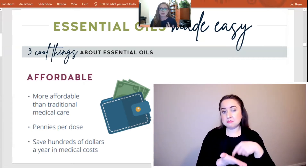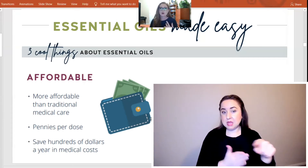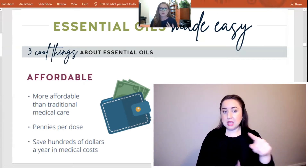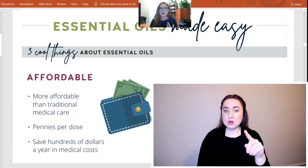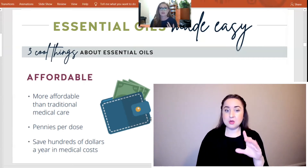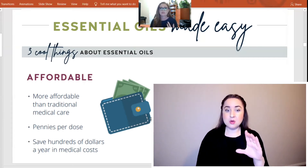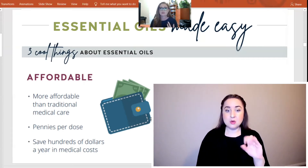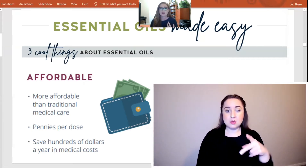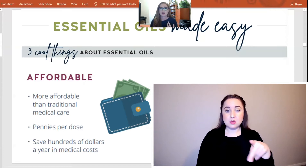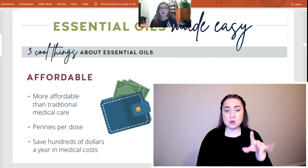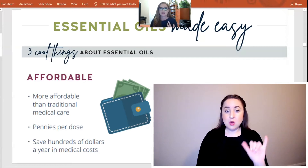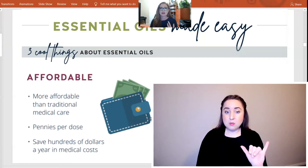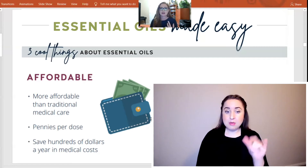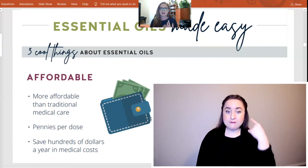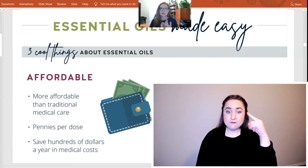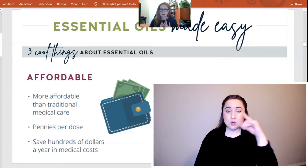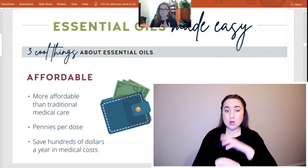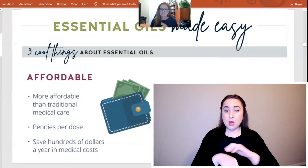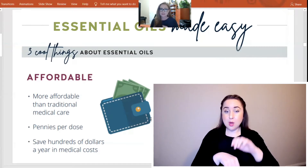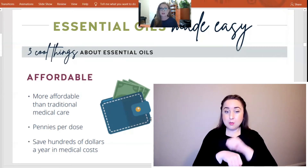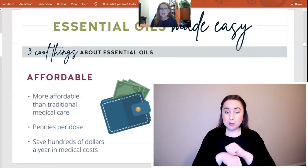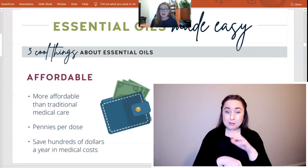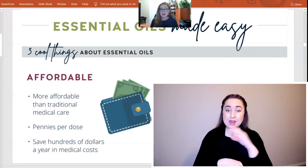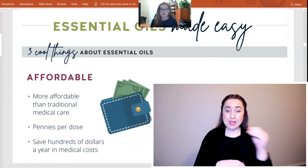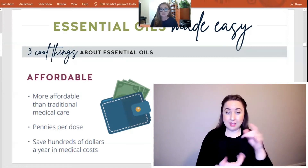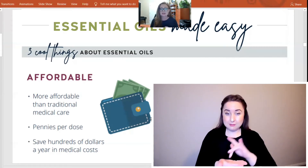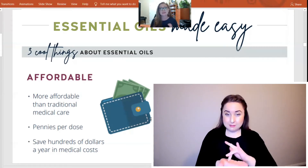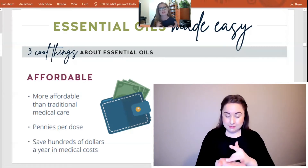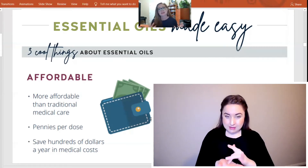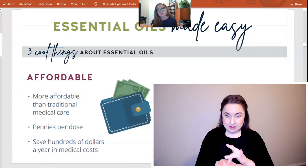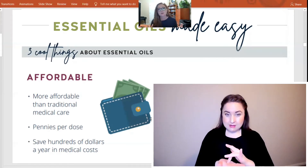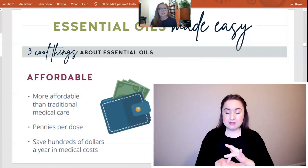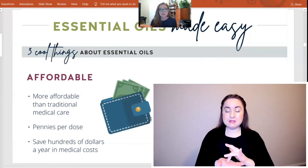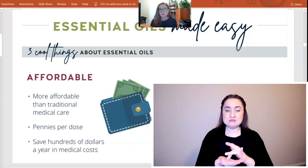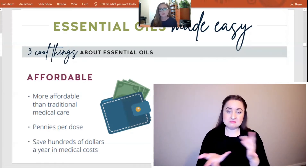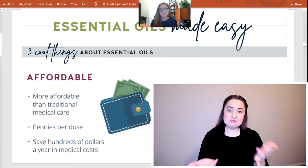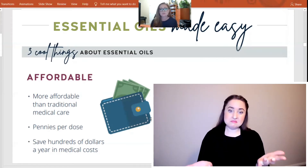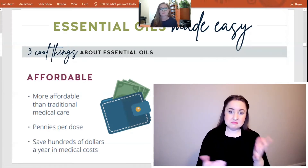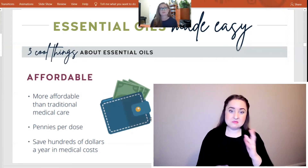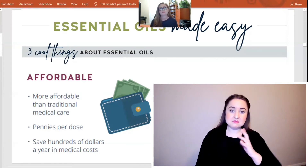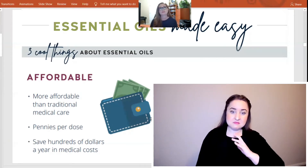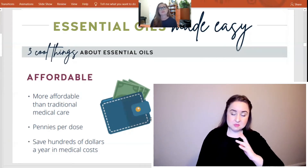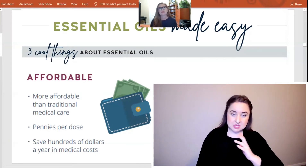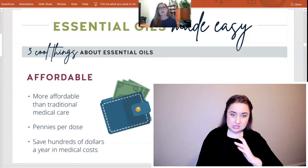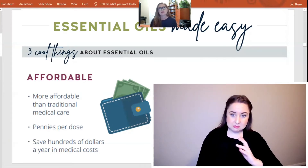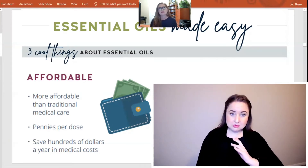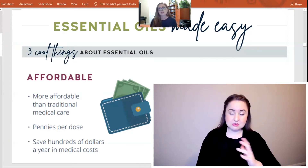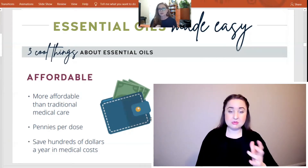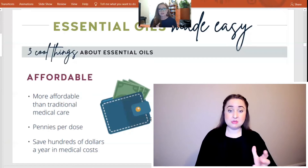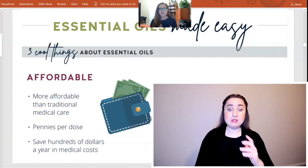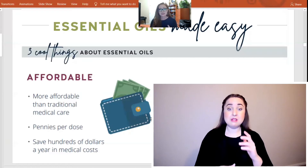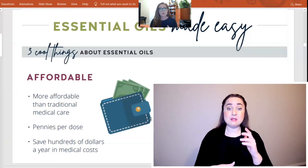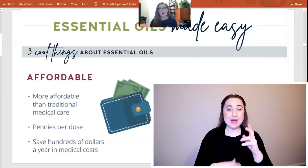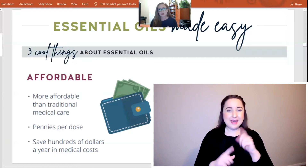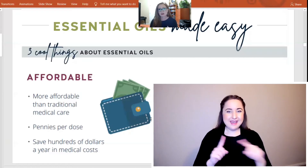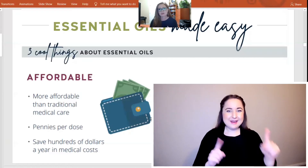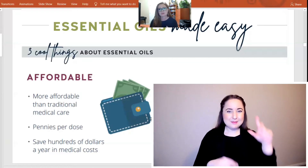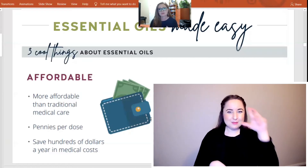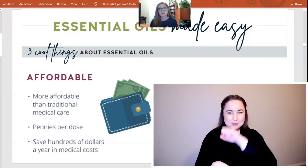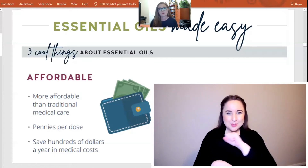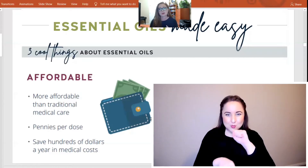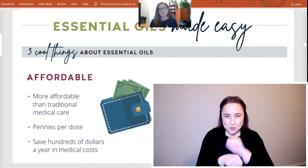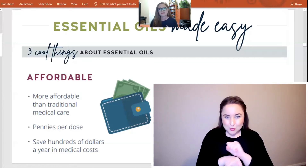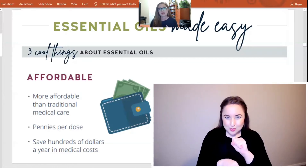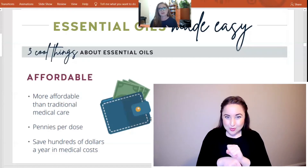then I had a co-pay for my, um, antibiotics. Reasonable. Then there's missed work.